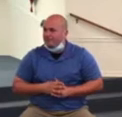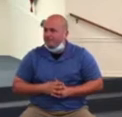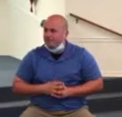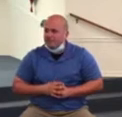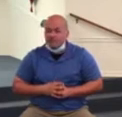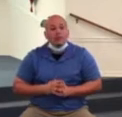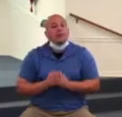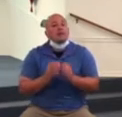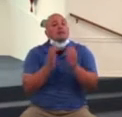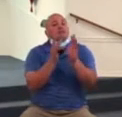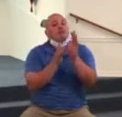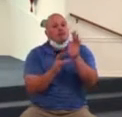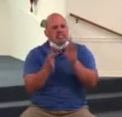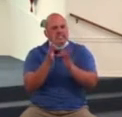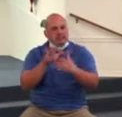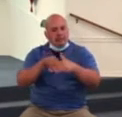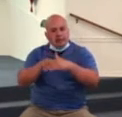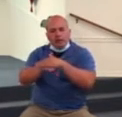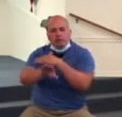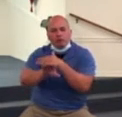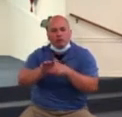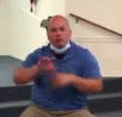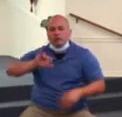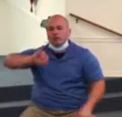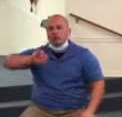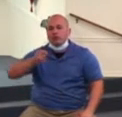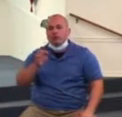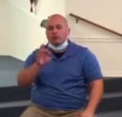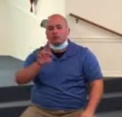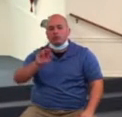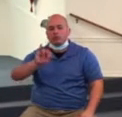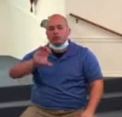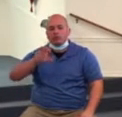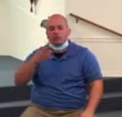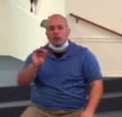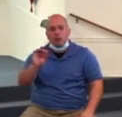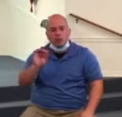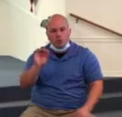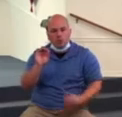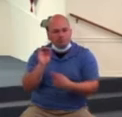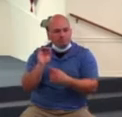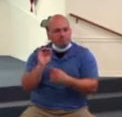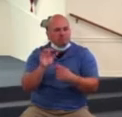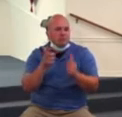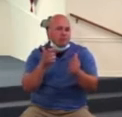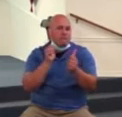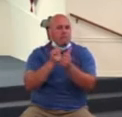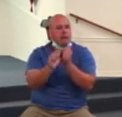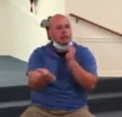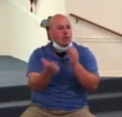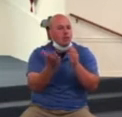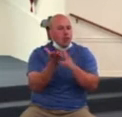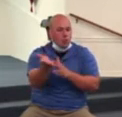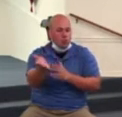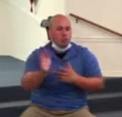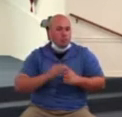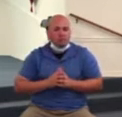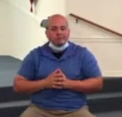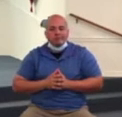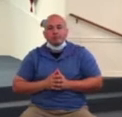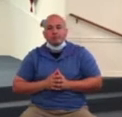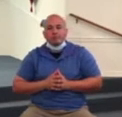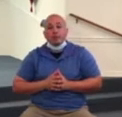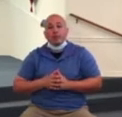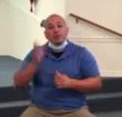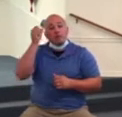Jesus entered Jericho and was passing through. A man was there by the name of Zacchaeus. He was a